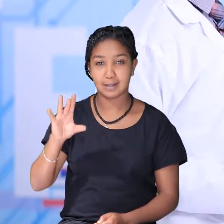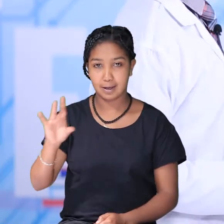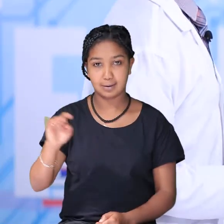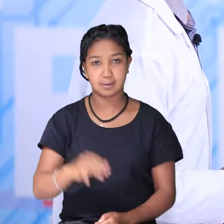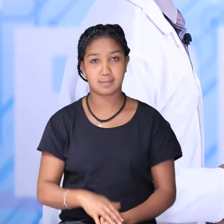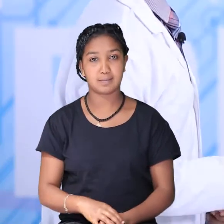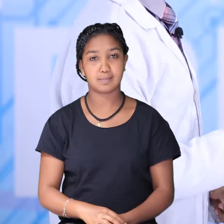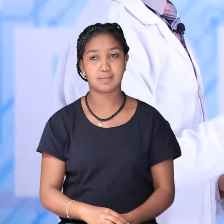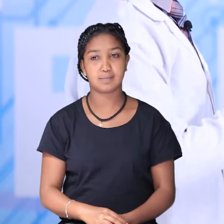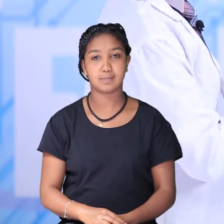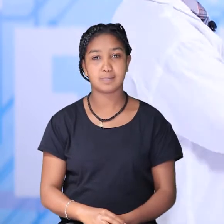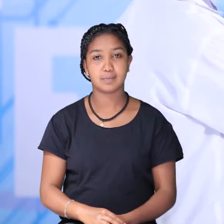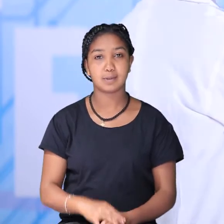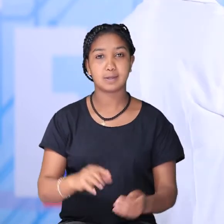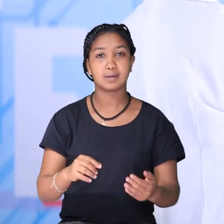1938.